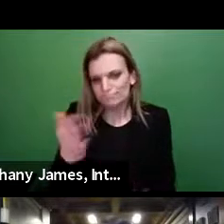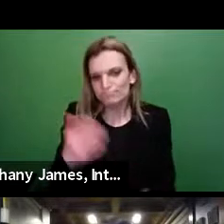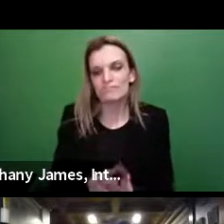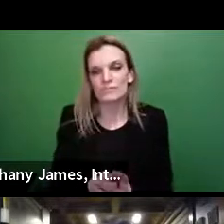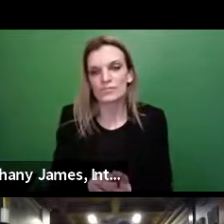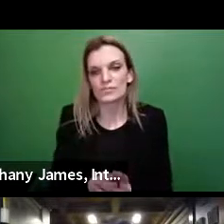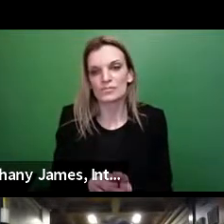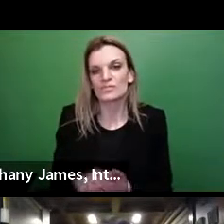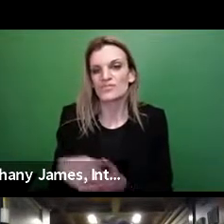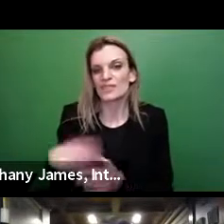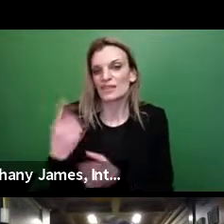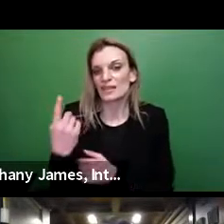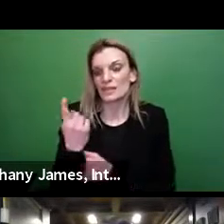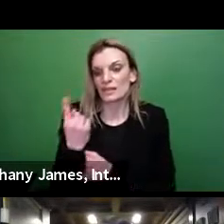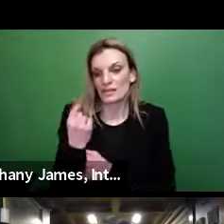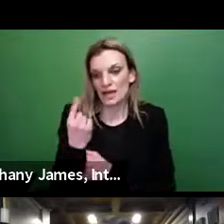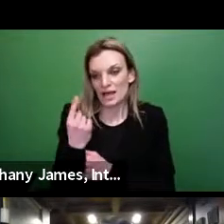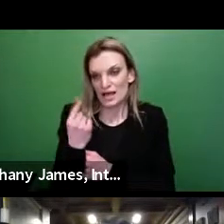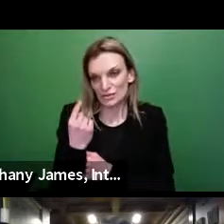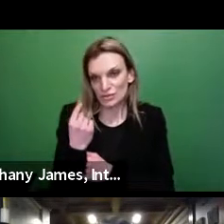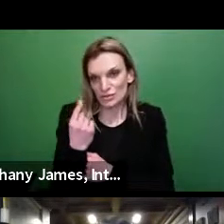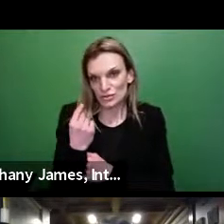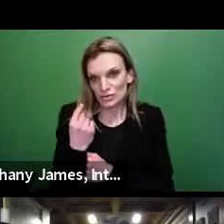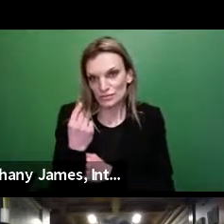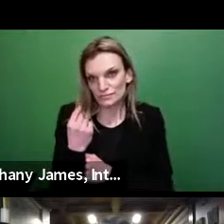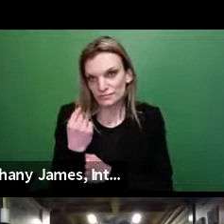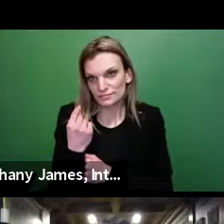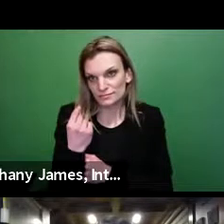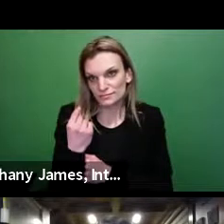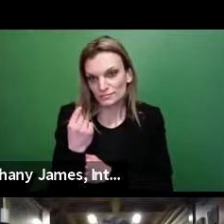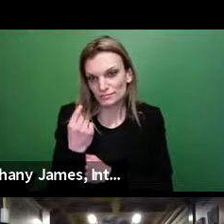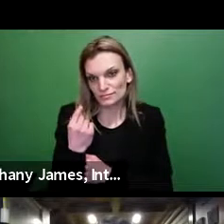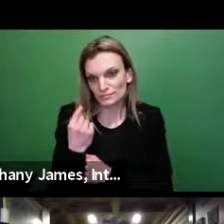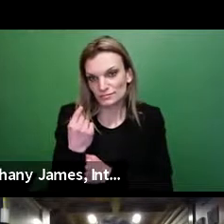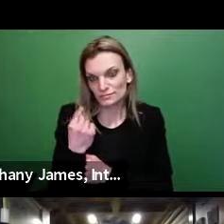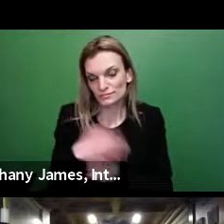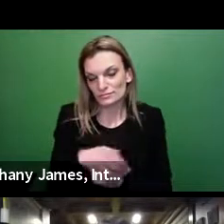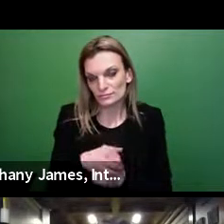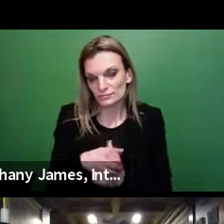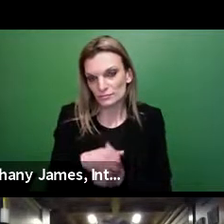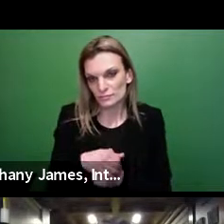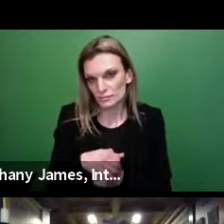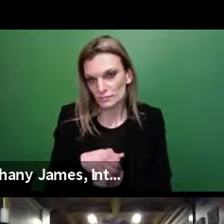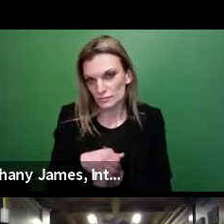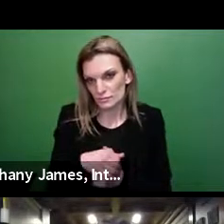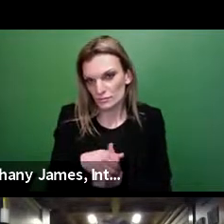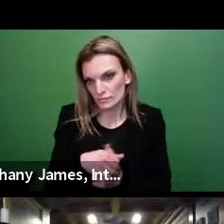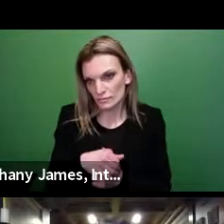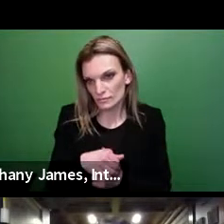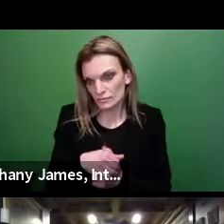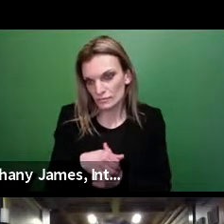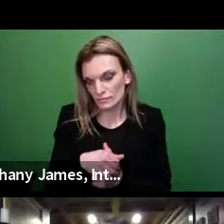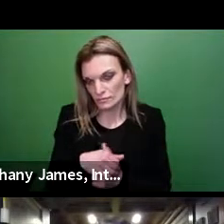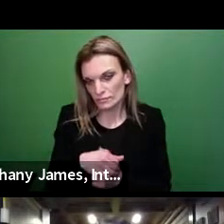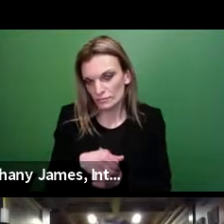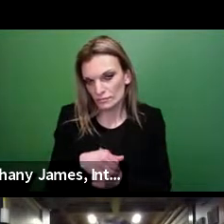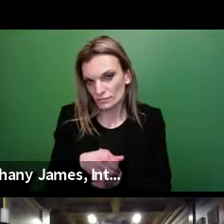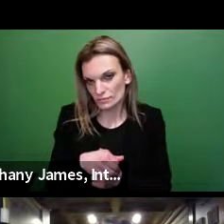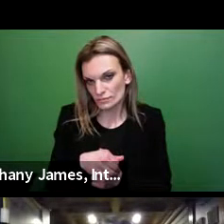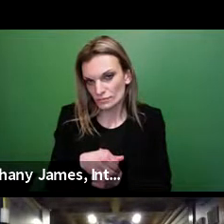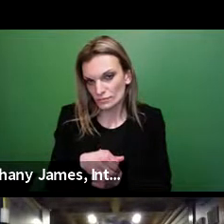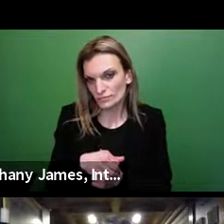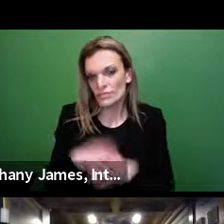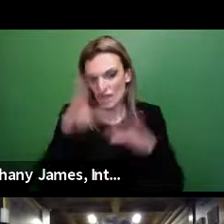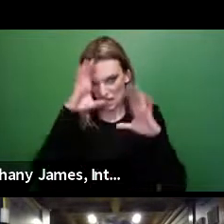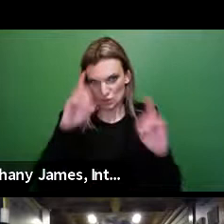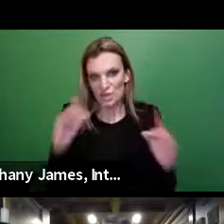end of last year when the commission was determining what our work was going to be for 2021, two of the key areas were education